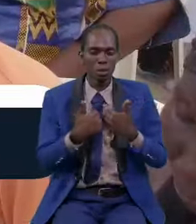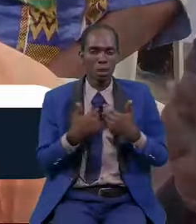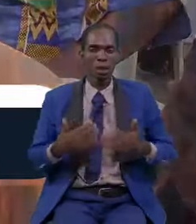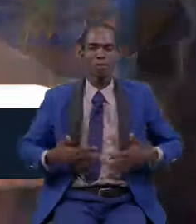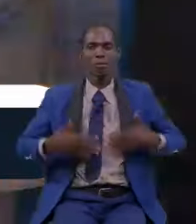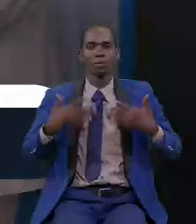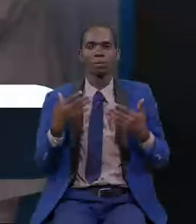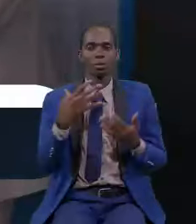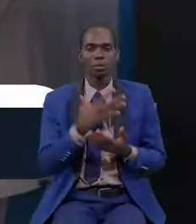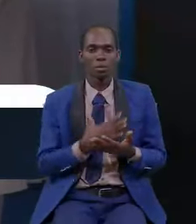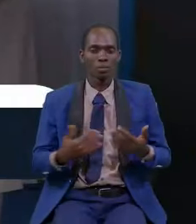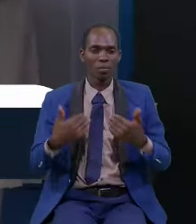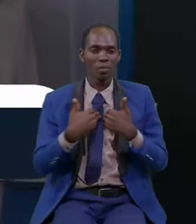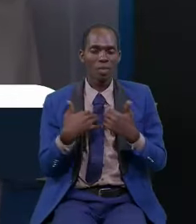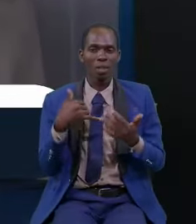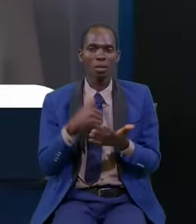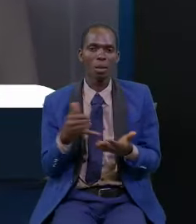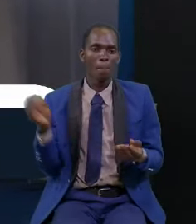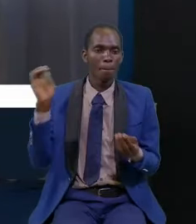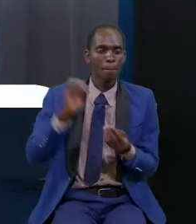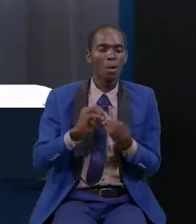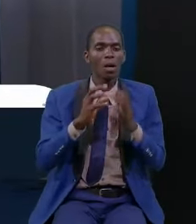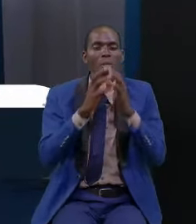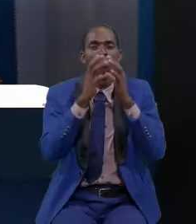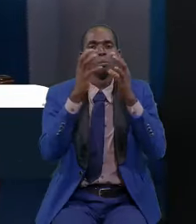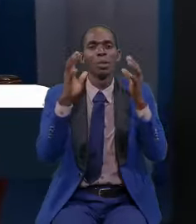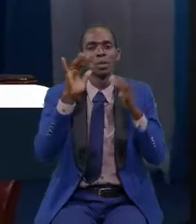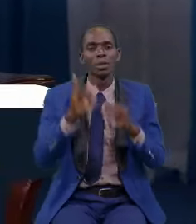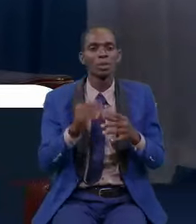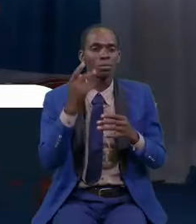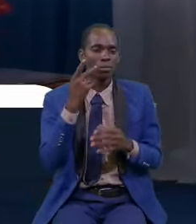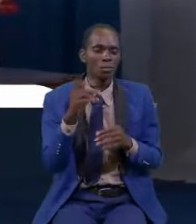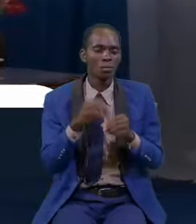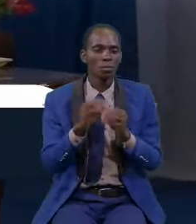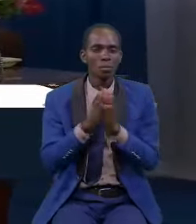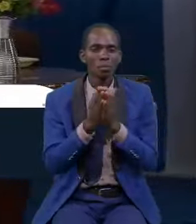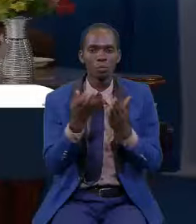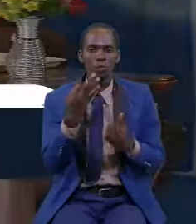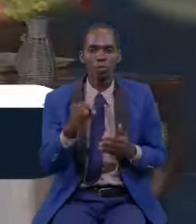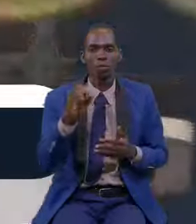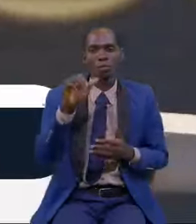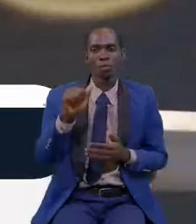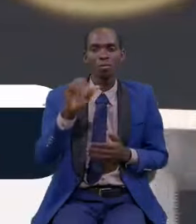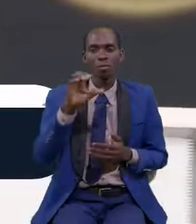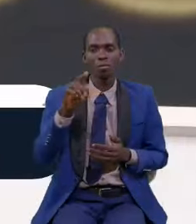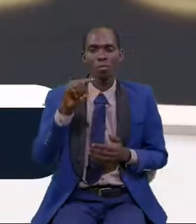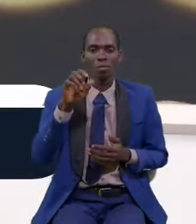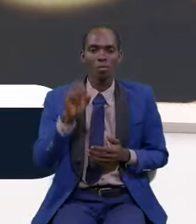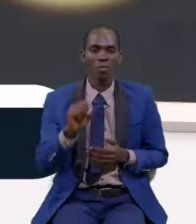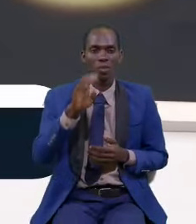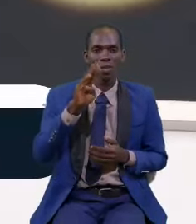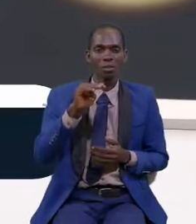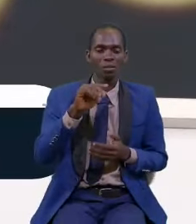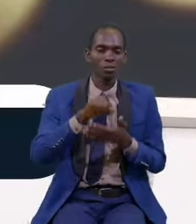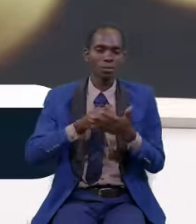more abundantly. It tells us in Acts chapter 14, verse